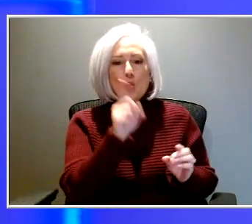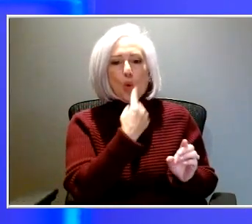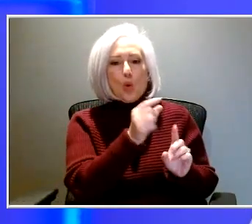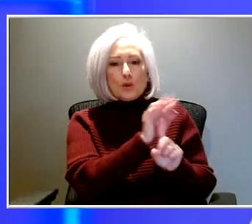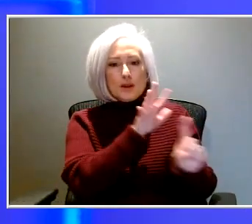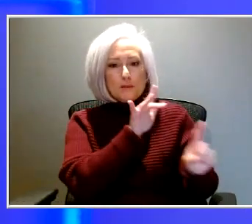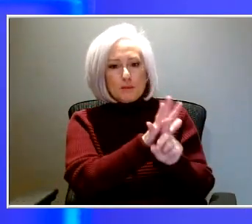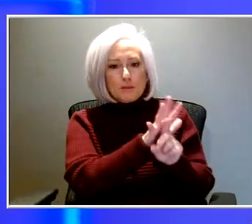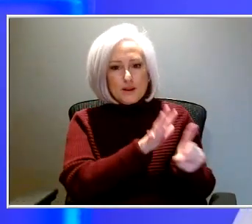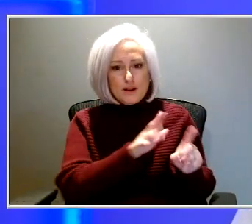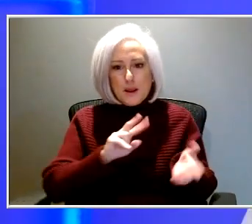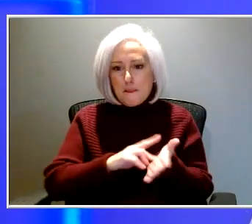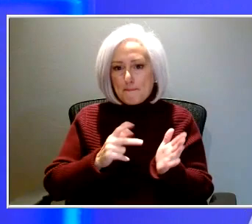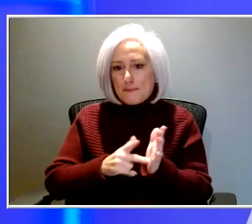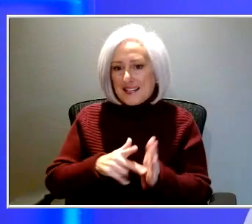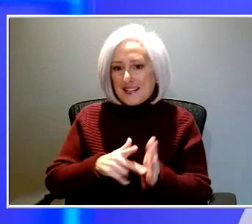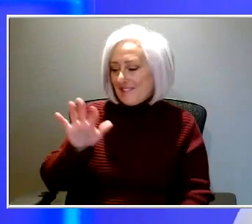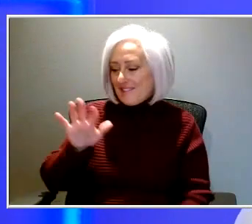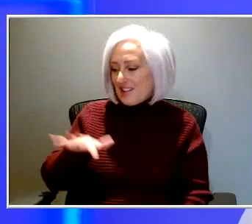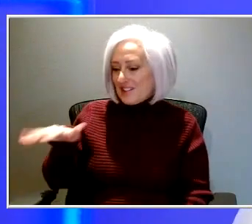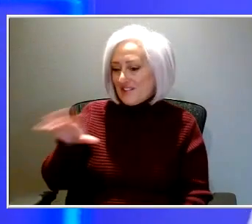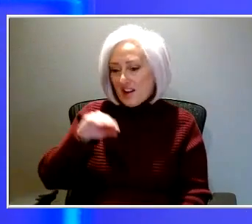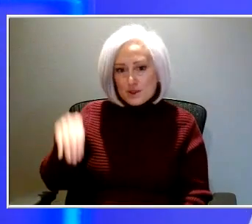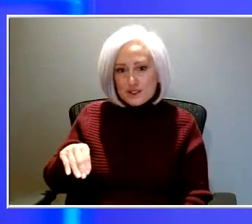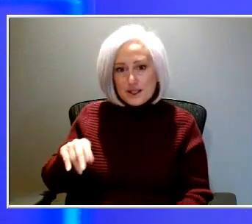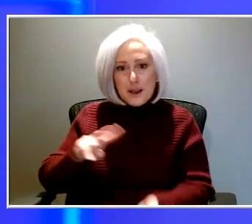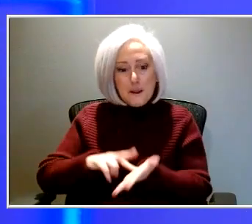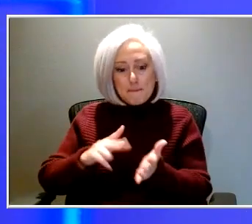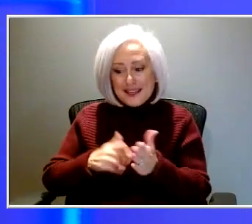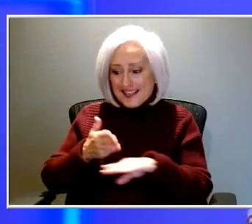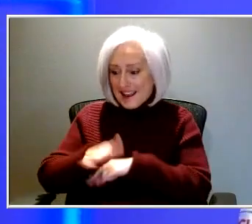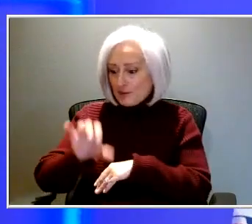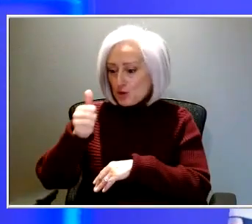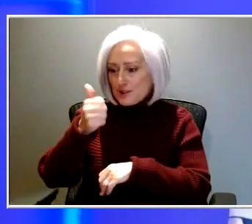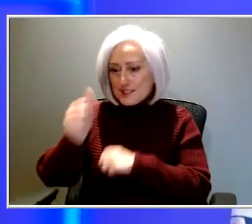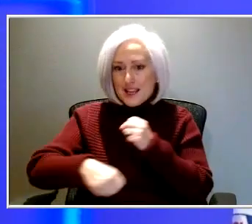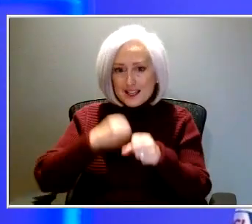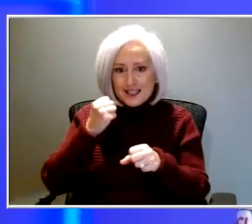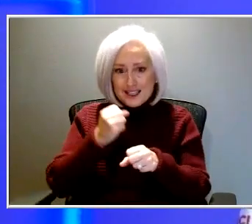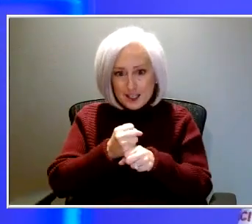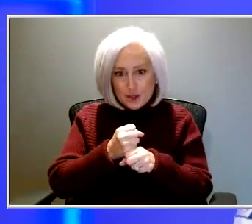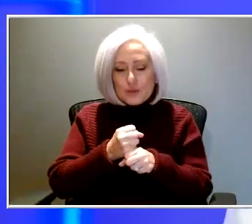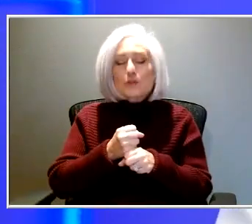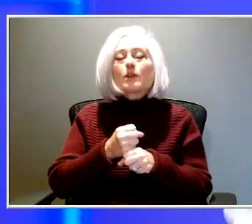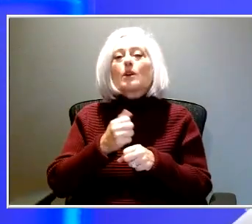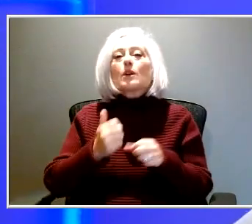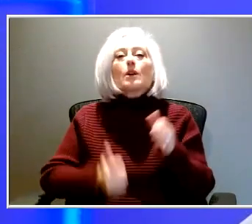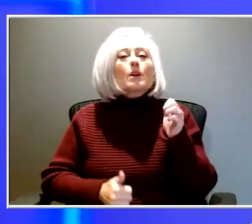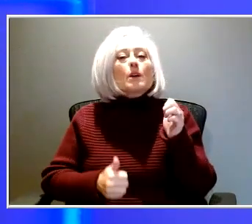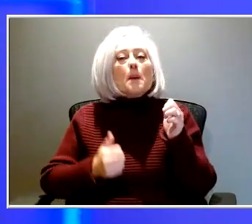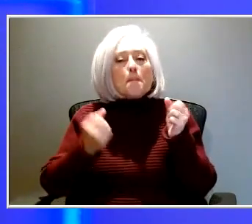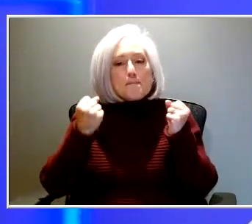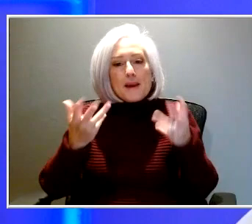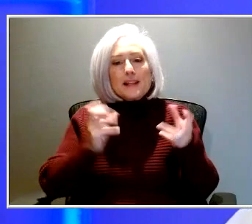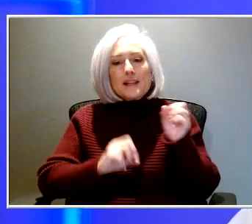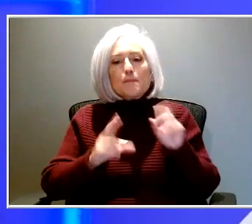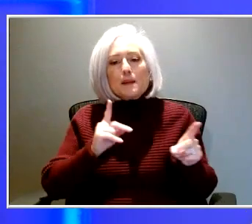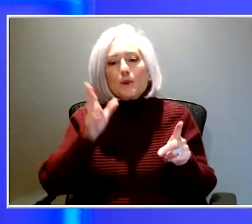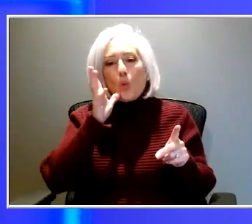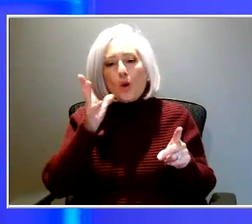10 years. And so at 10 years, almost half the patients will have a recurrence just with external radiation. And when you